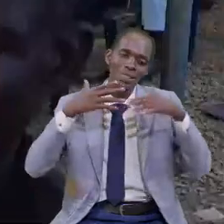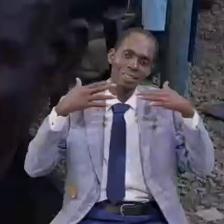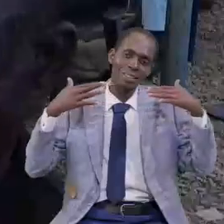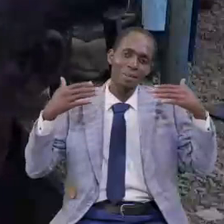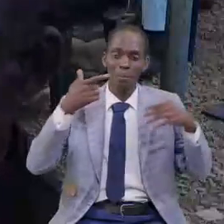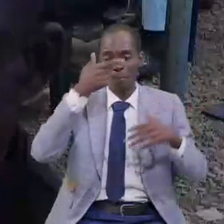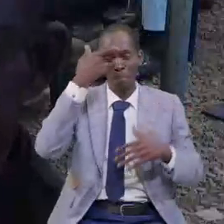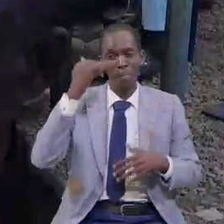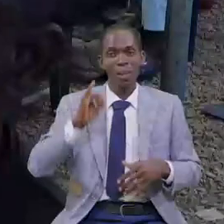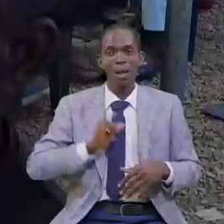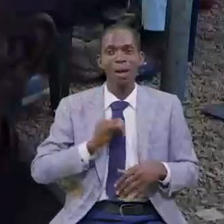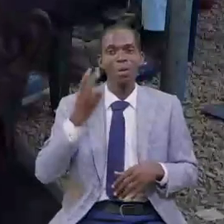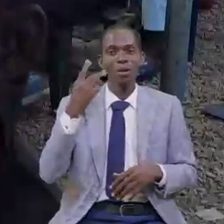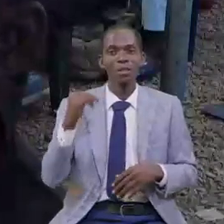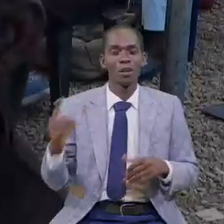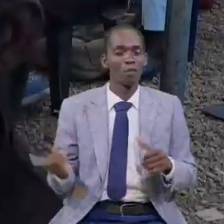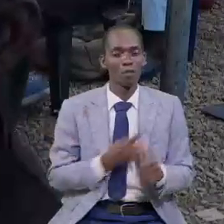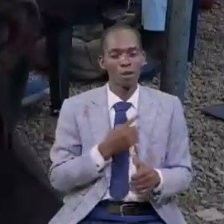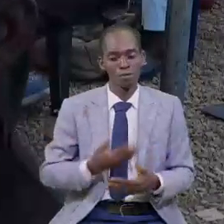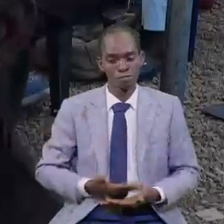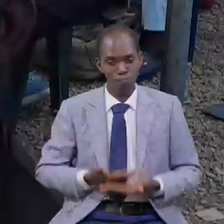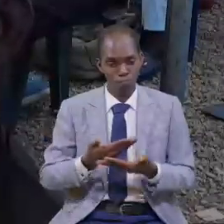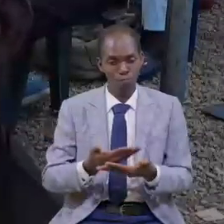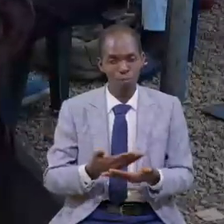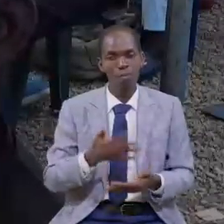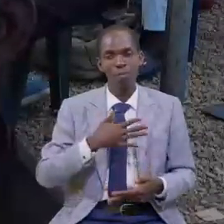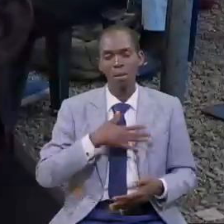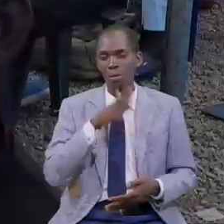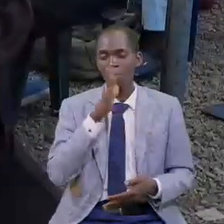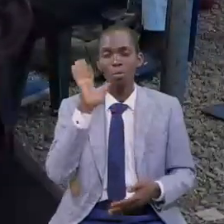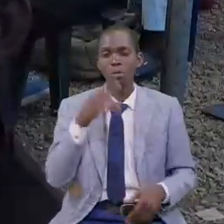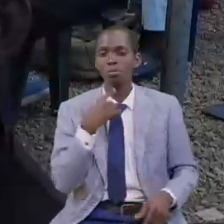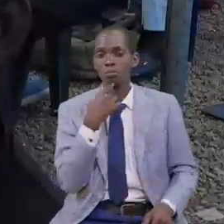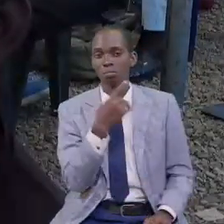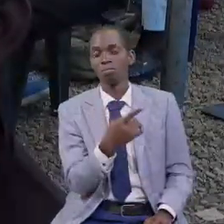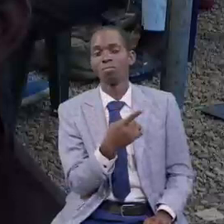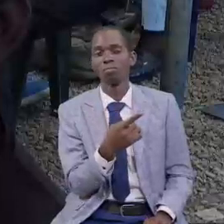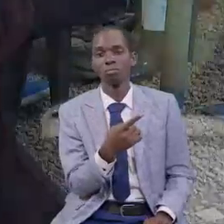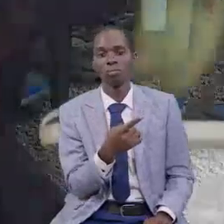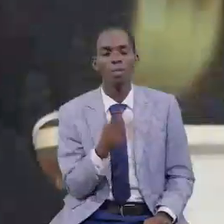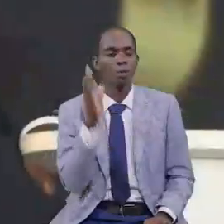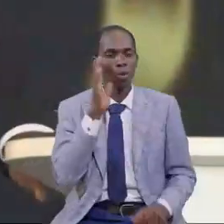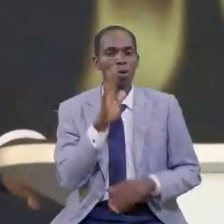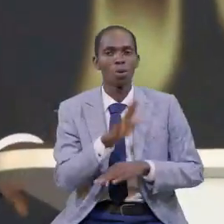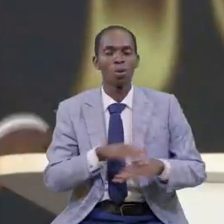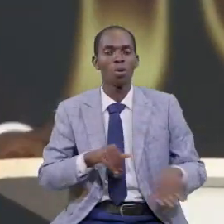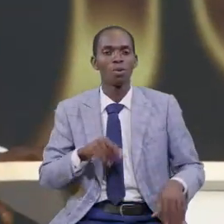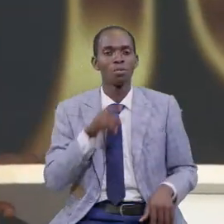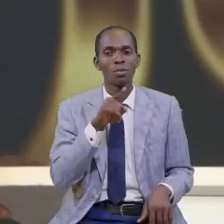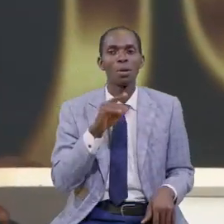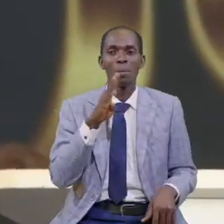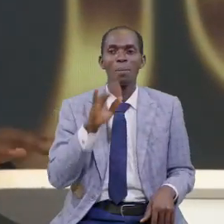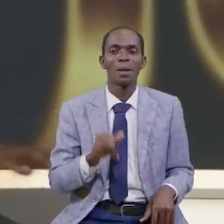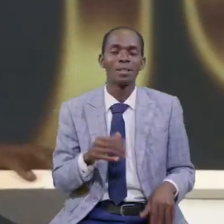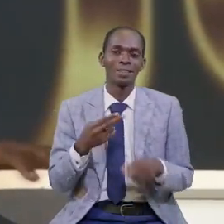firstborn, she'll tell me, he'll say, he called me by, you know, the name he loves to